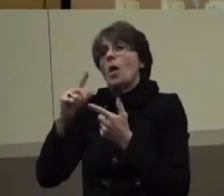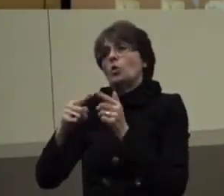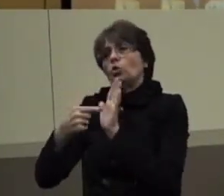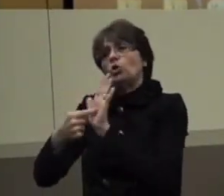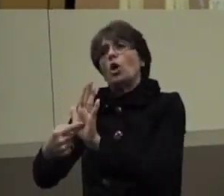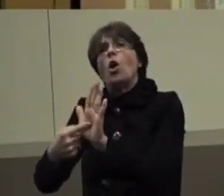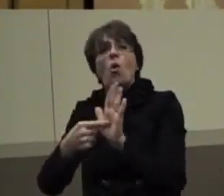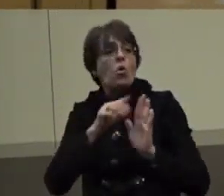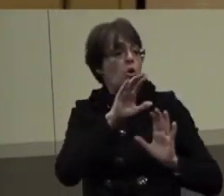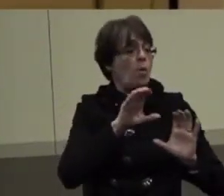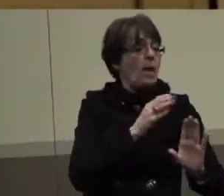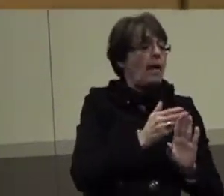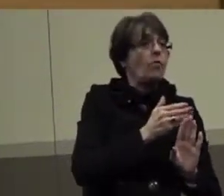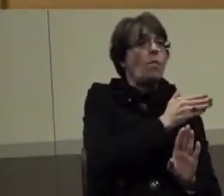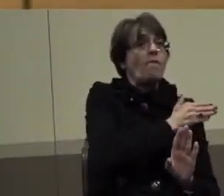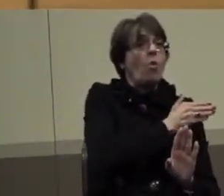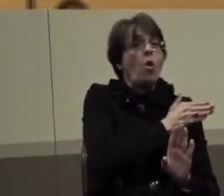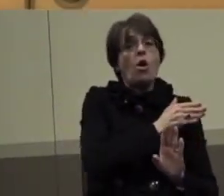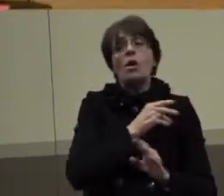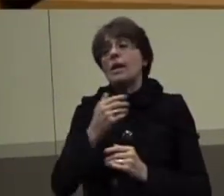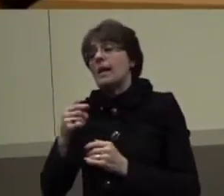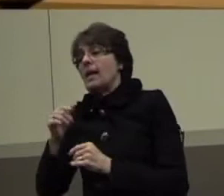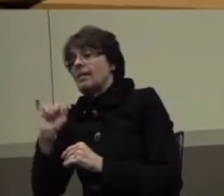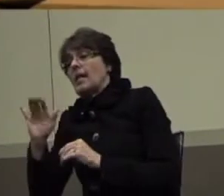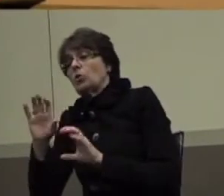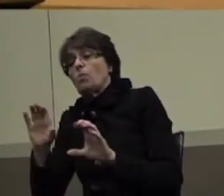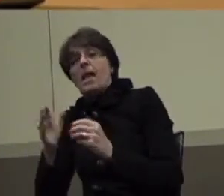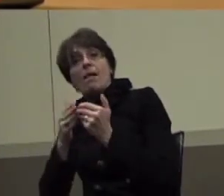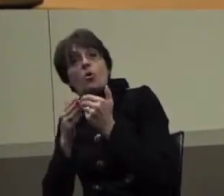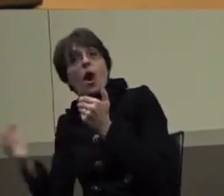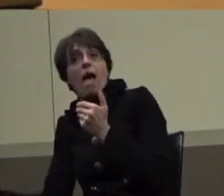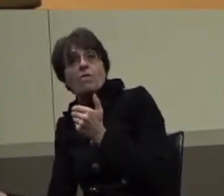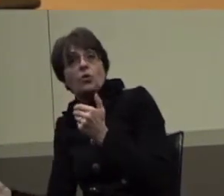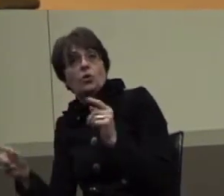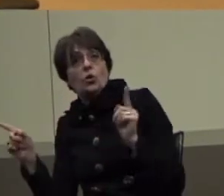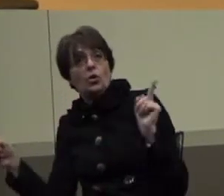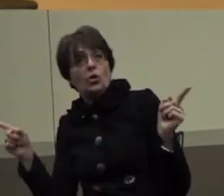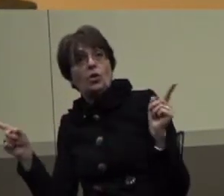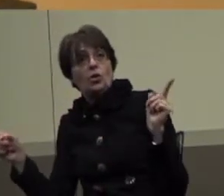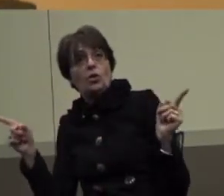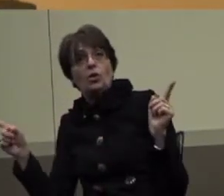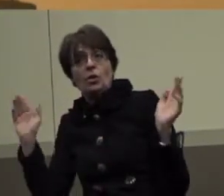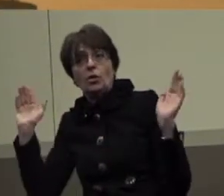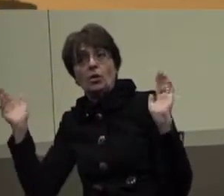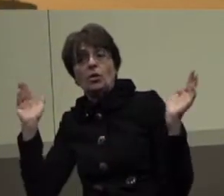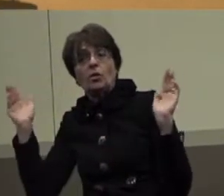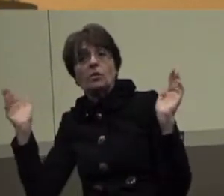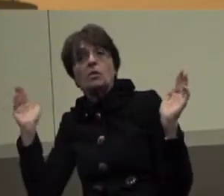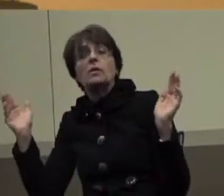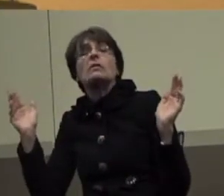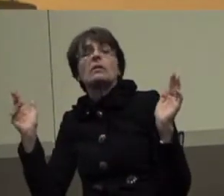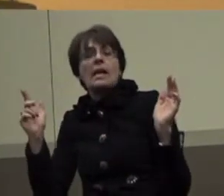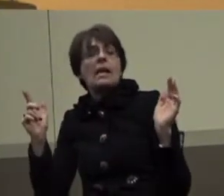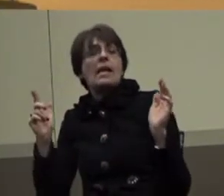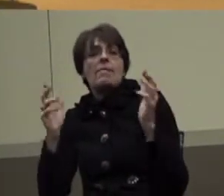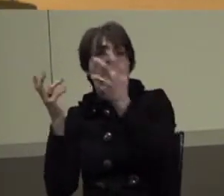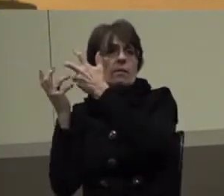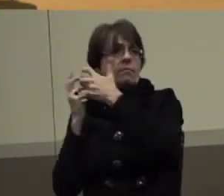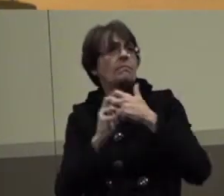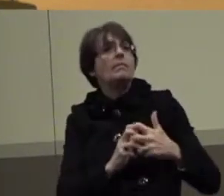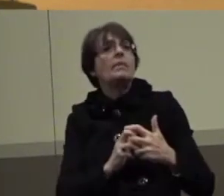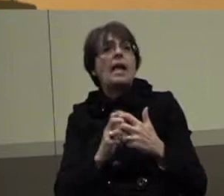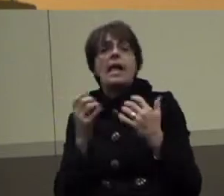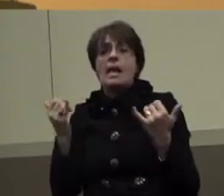was their behavior before, this was their behavior after. We put all these things in place, and now